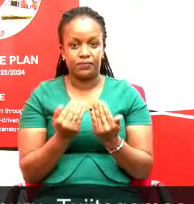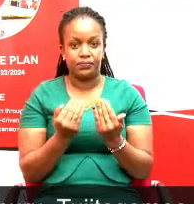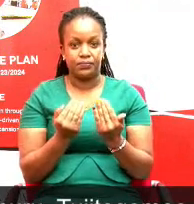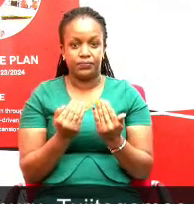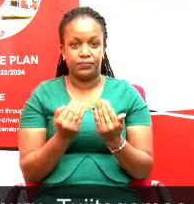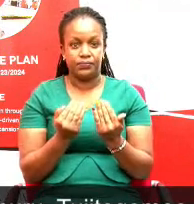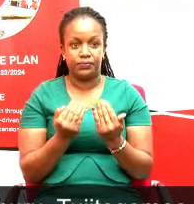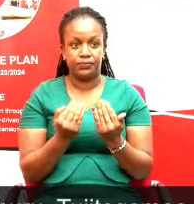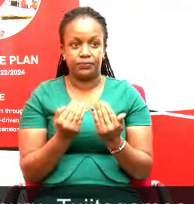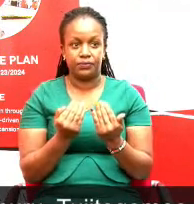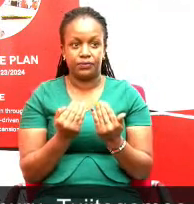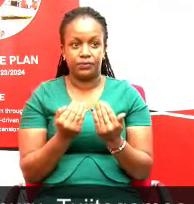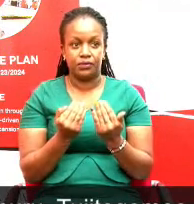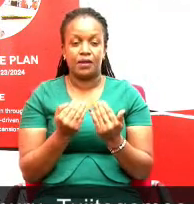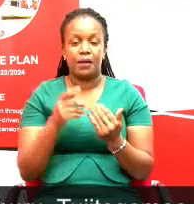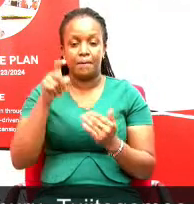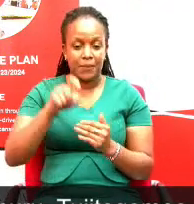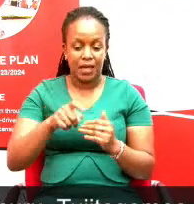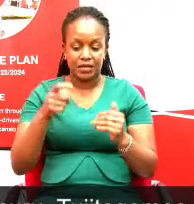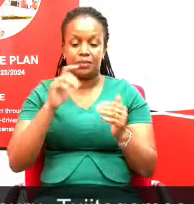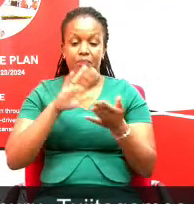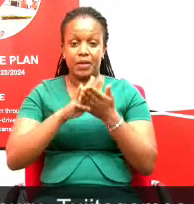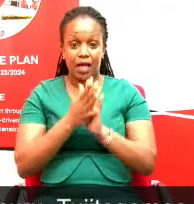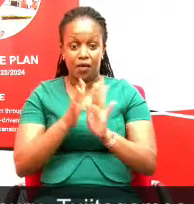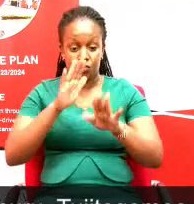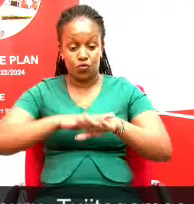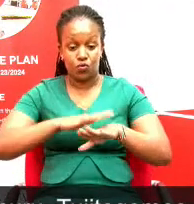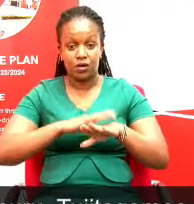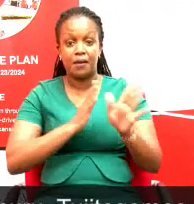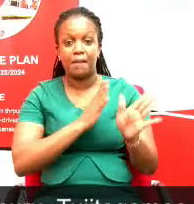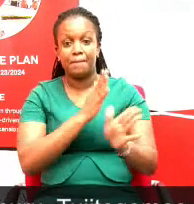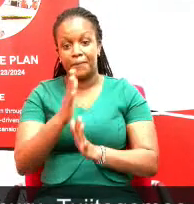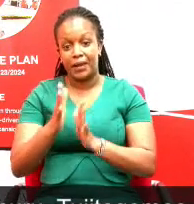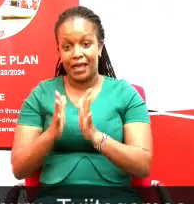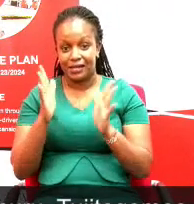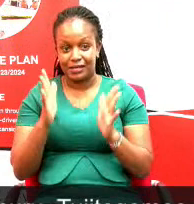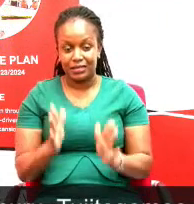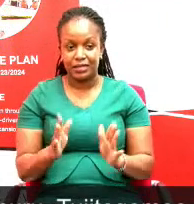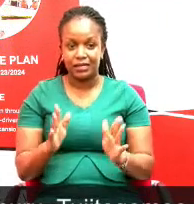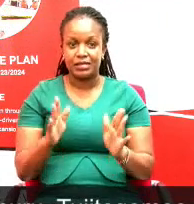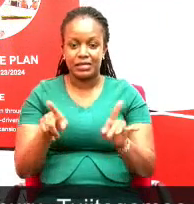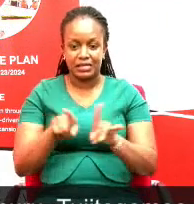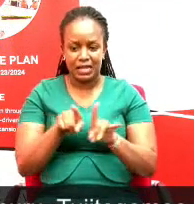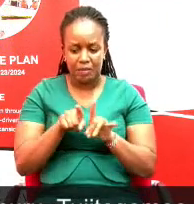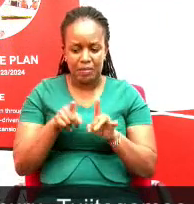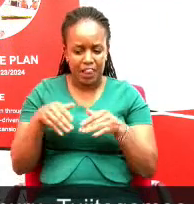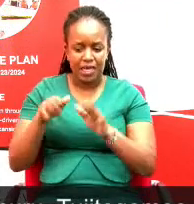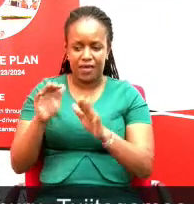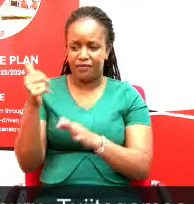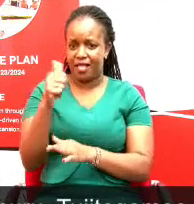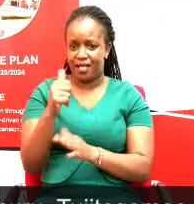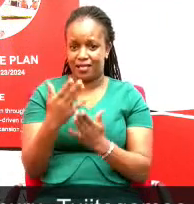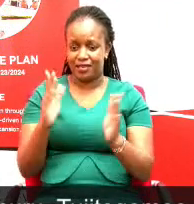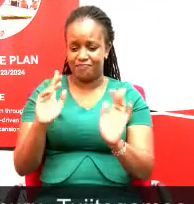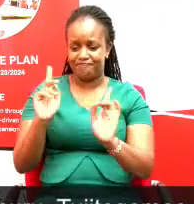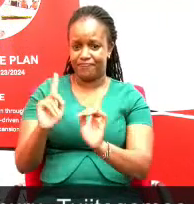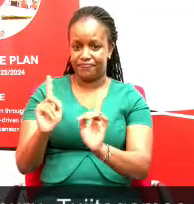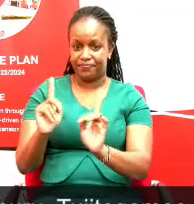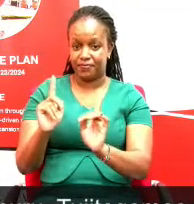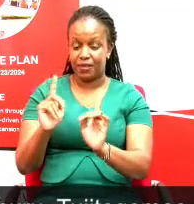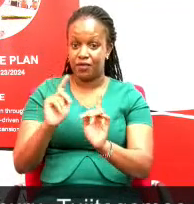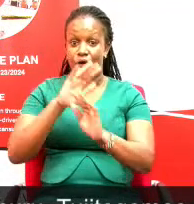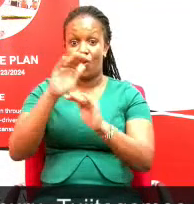to be good planners and do not leave anything to chance. Because